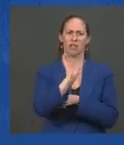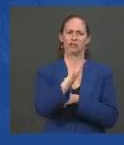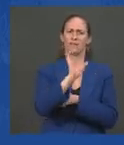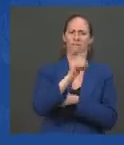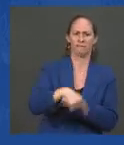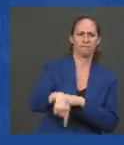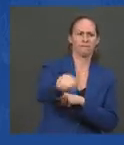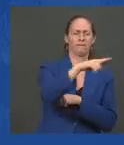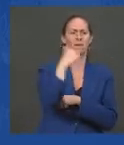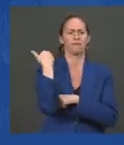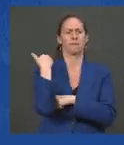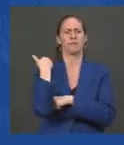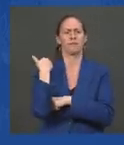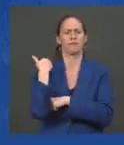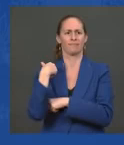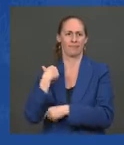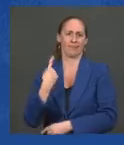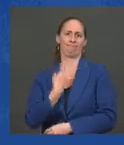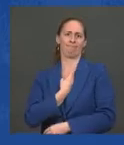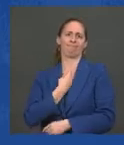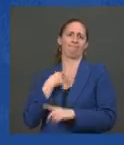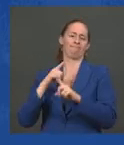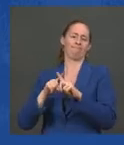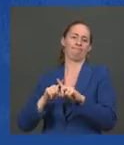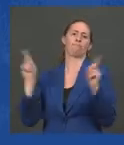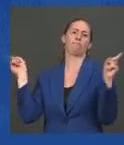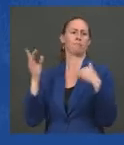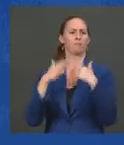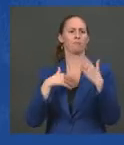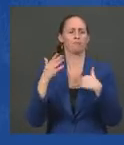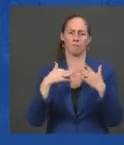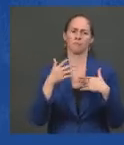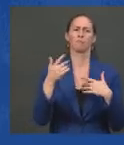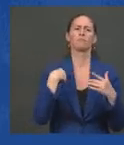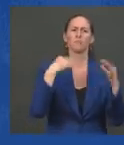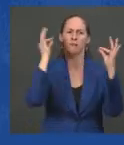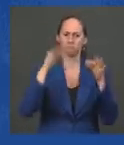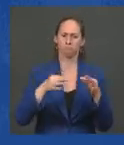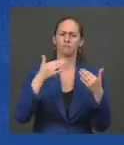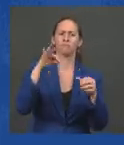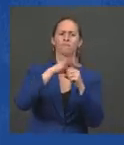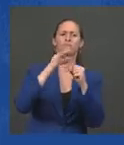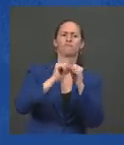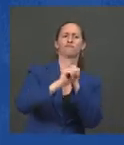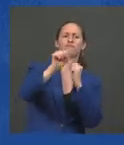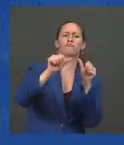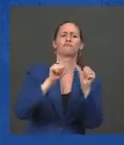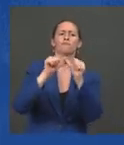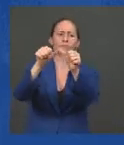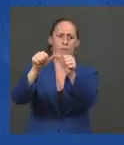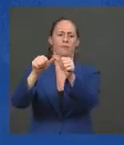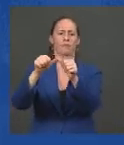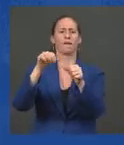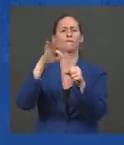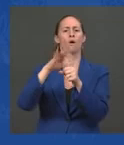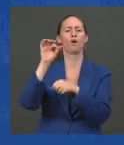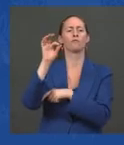racist backgrounds, to vote to extend the Voting Rights Act for 25 years. I thought, whoa,